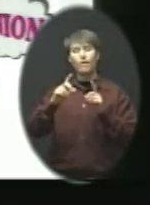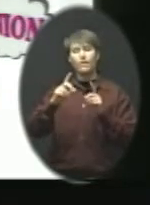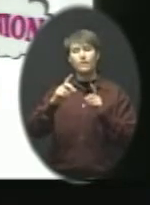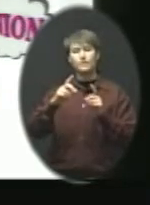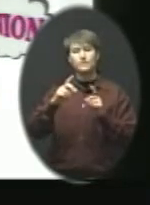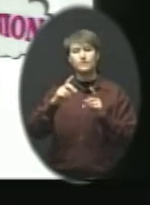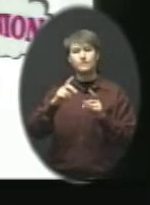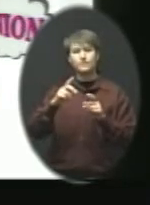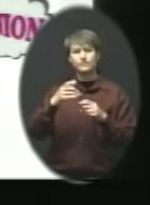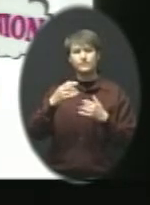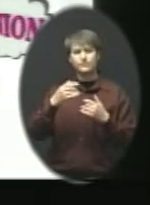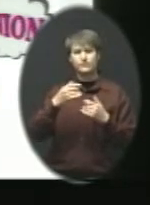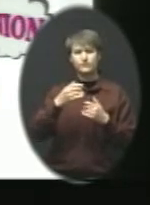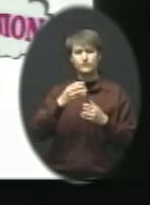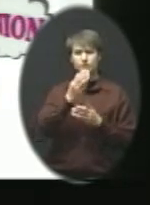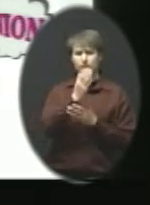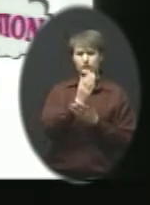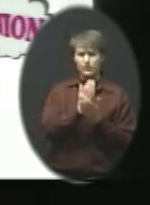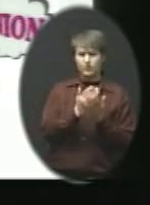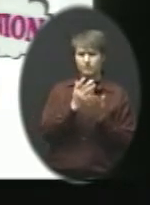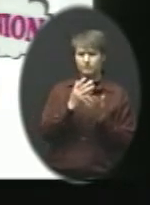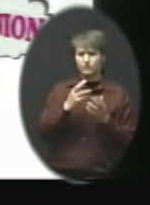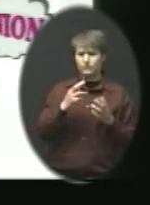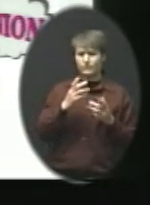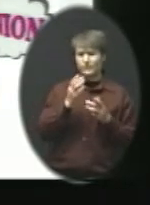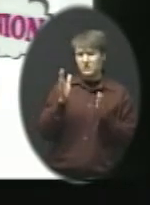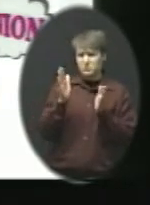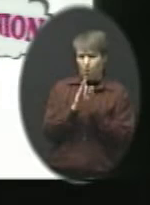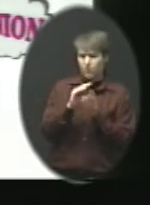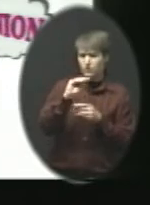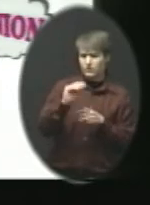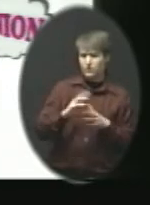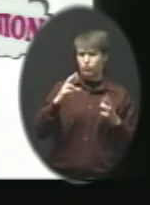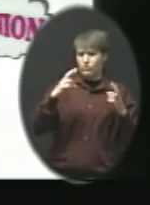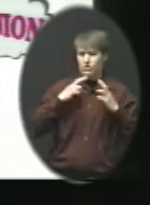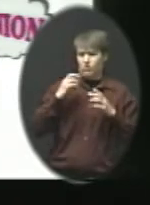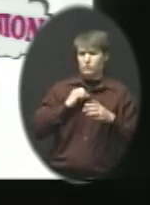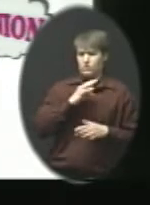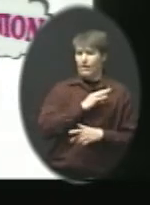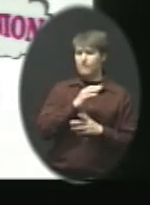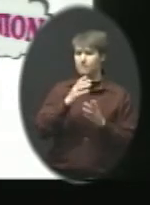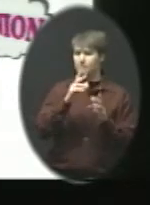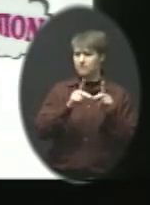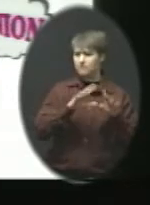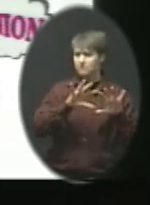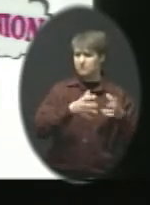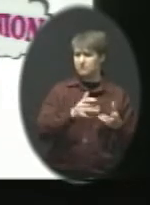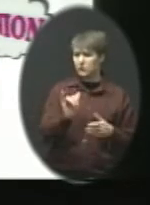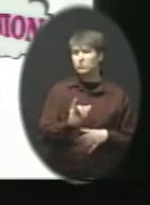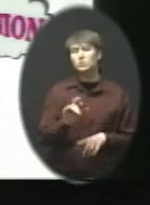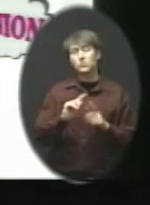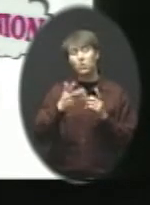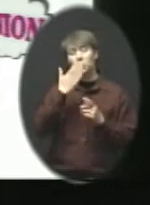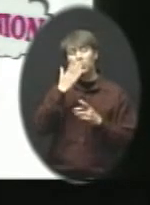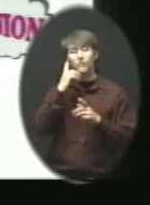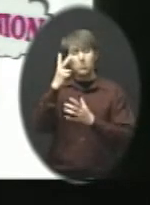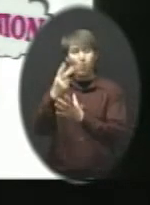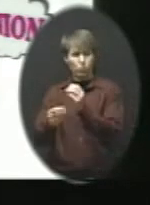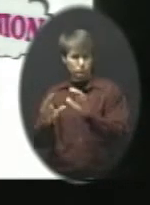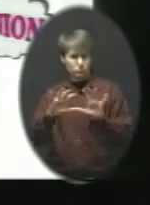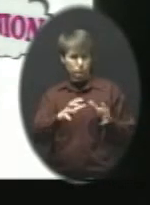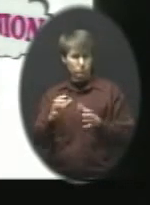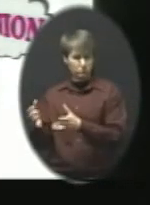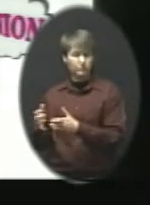of our entire staff population. So that's a good percentage of respondents in both areas. We take a look at